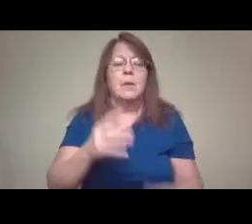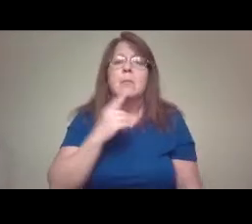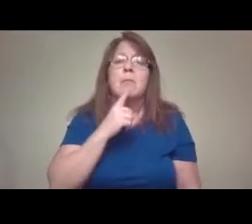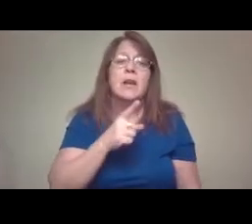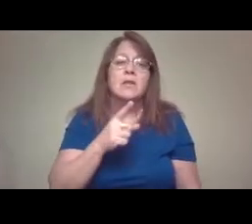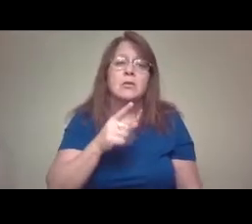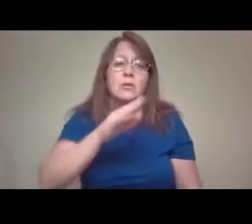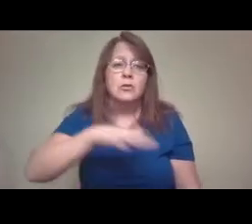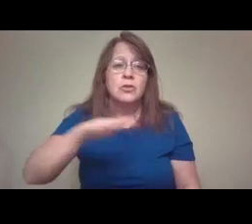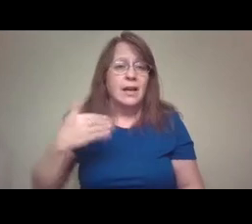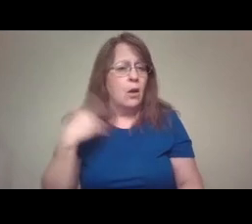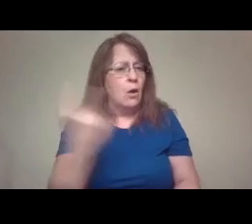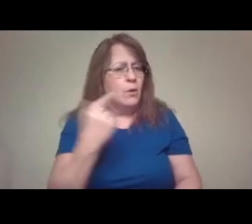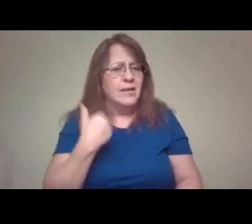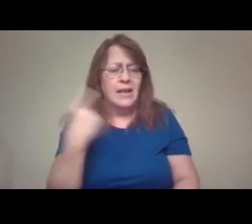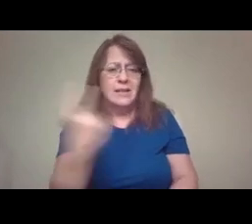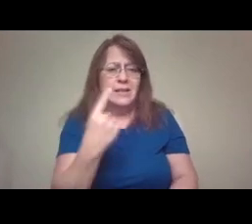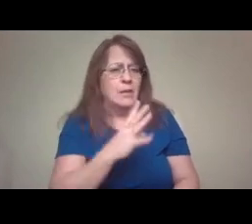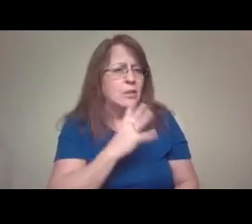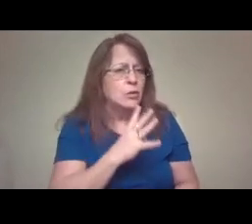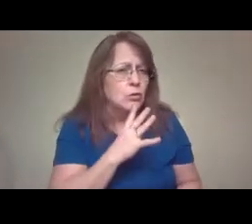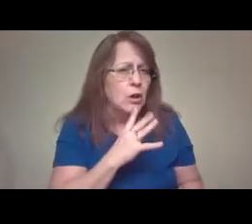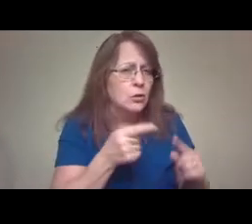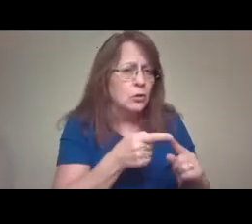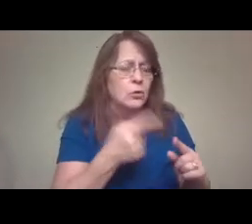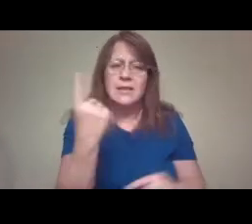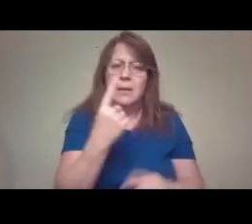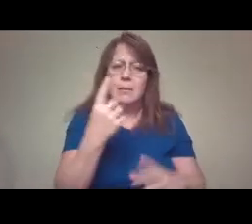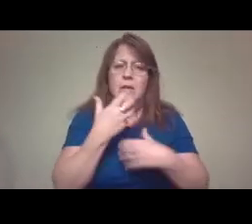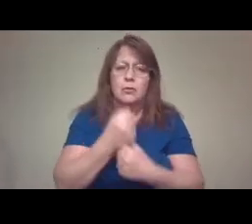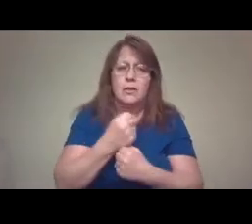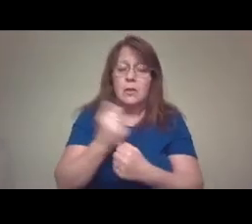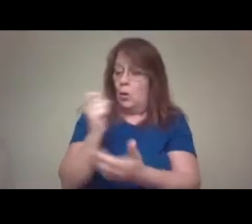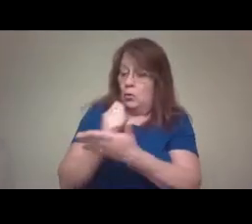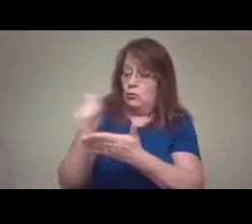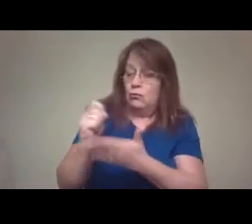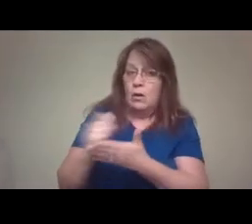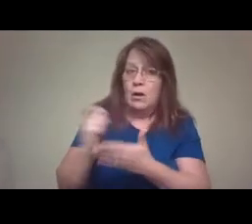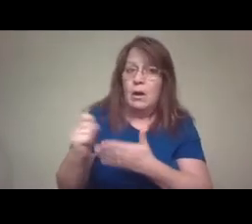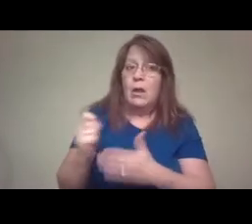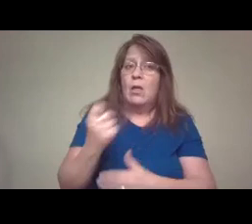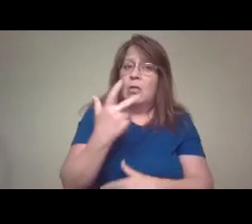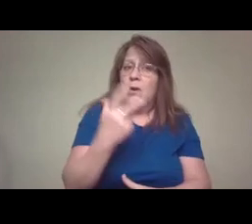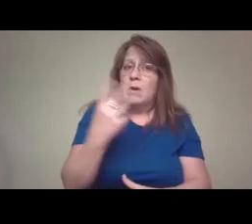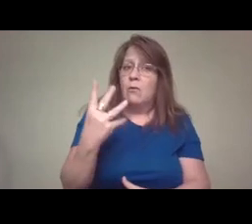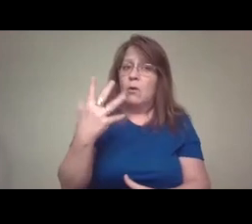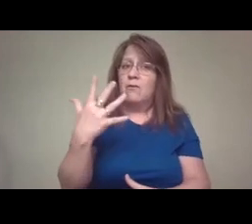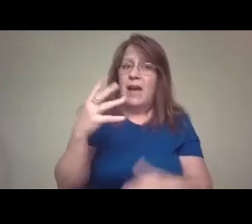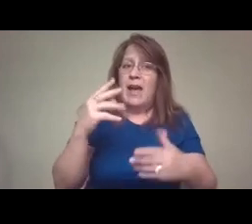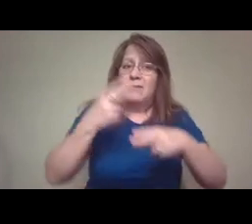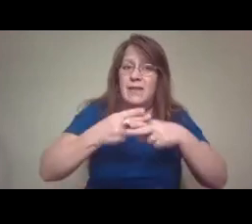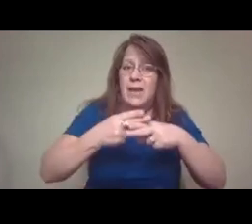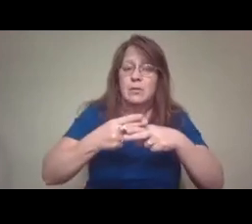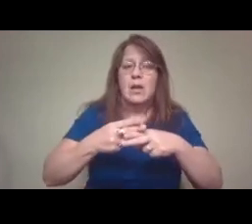to. Someone he trusts. Make a list together right then. 3, 4, 5 names. Put a suicide hotline number on there